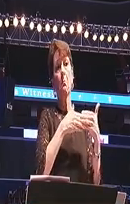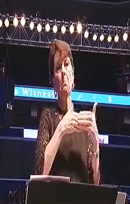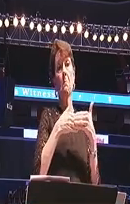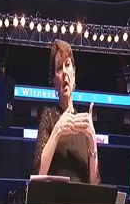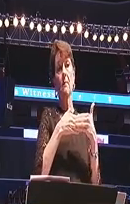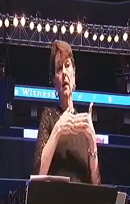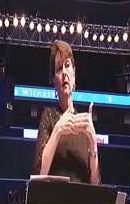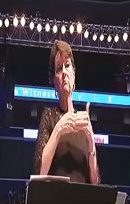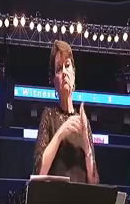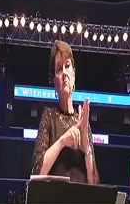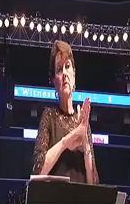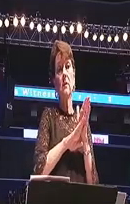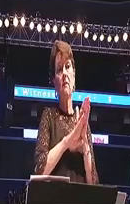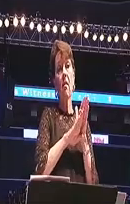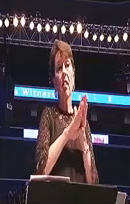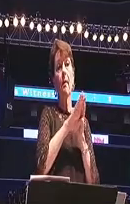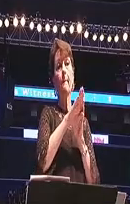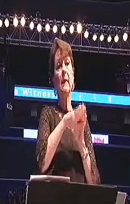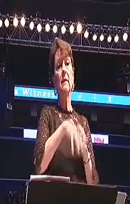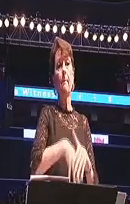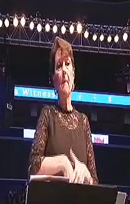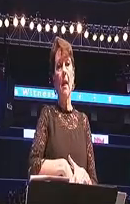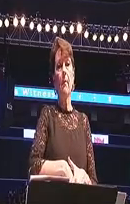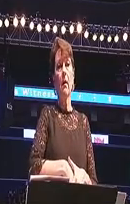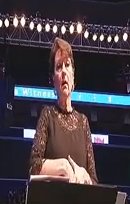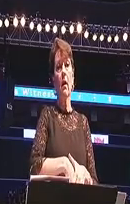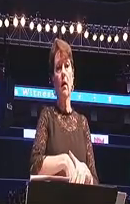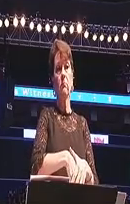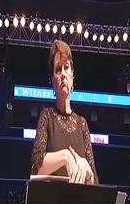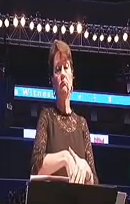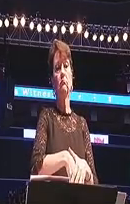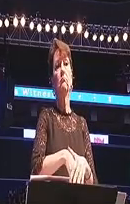womb. We did a lot of embryology.